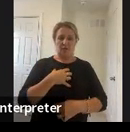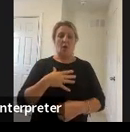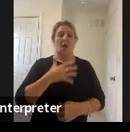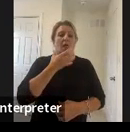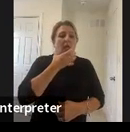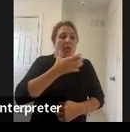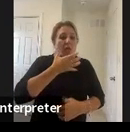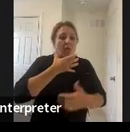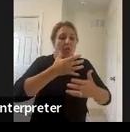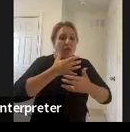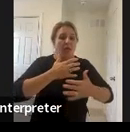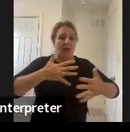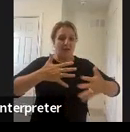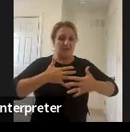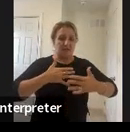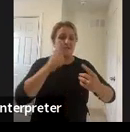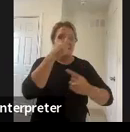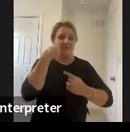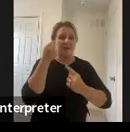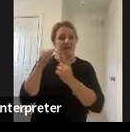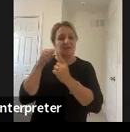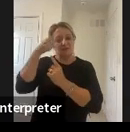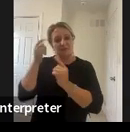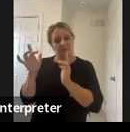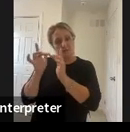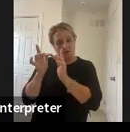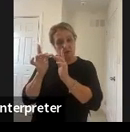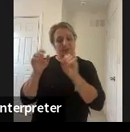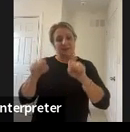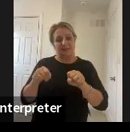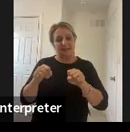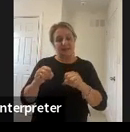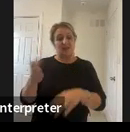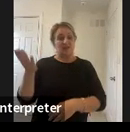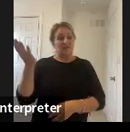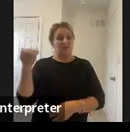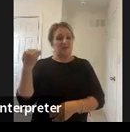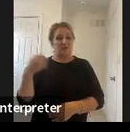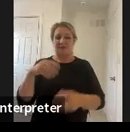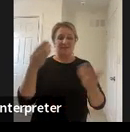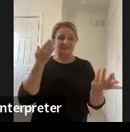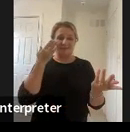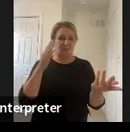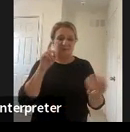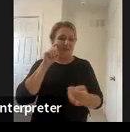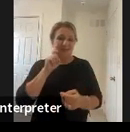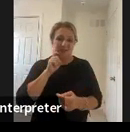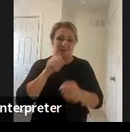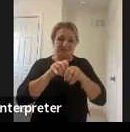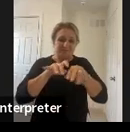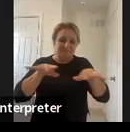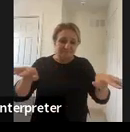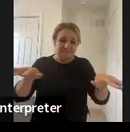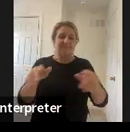face-to-face contact. As I said previously, it is not known to be a sexually transmitted infection,